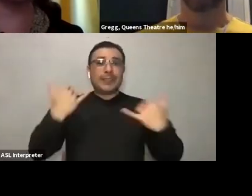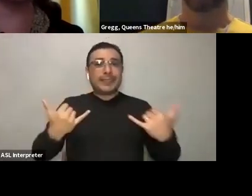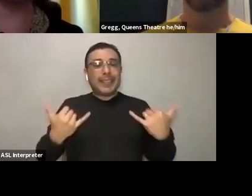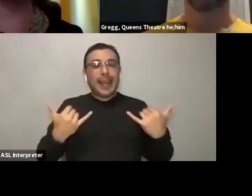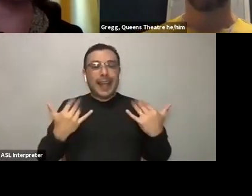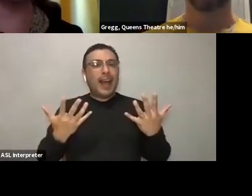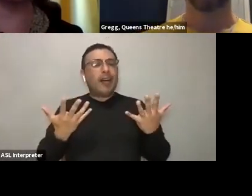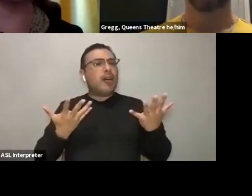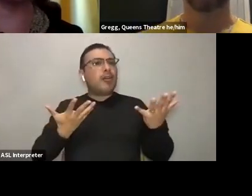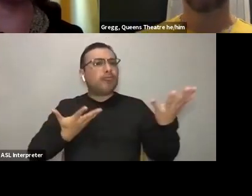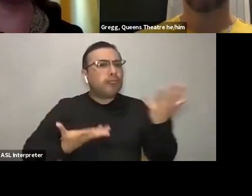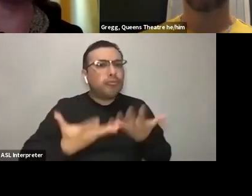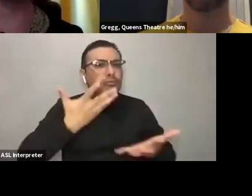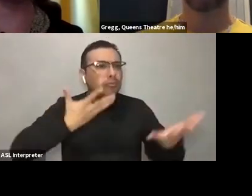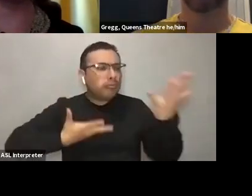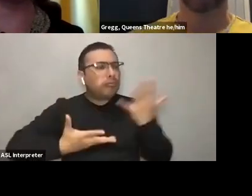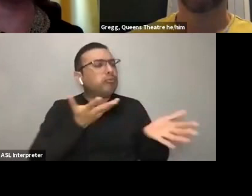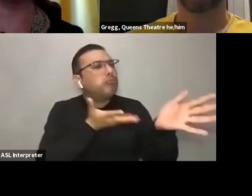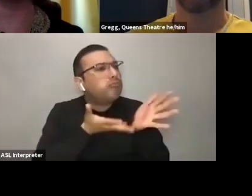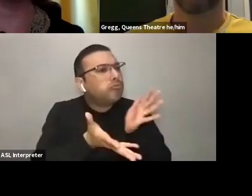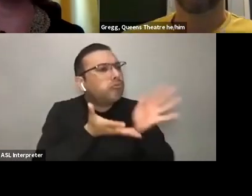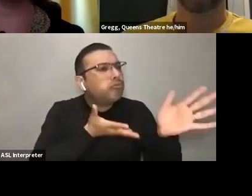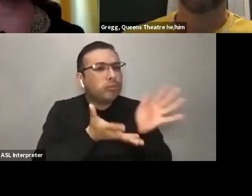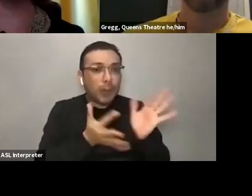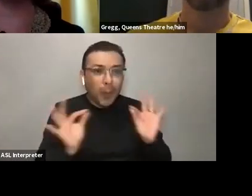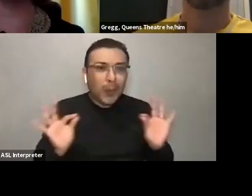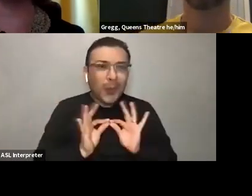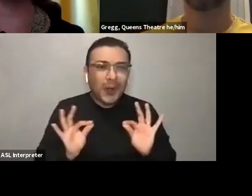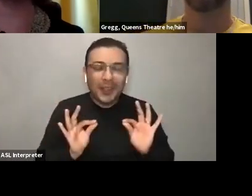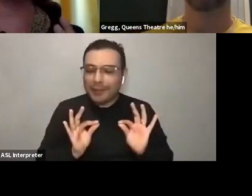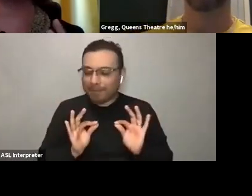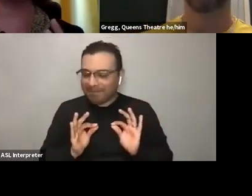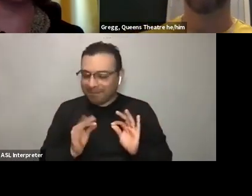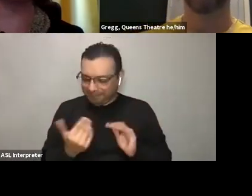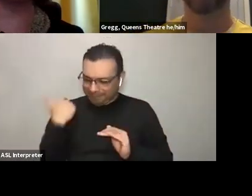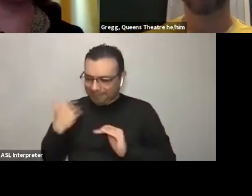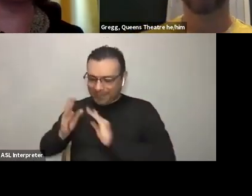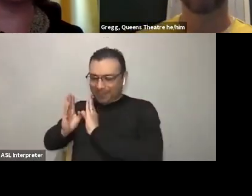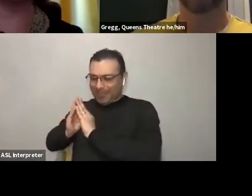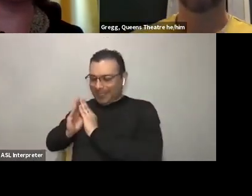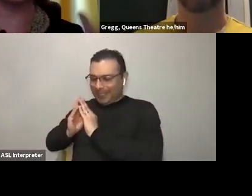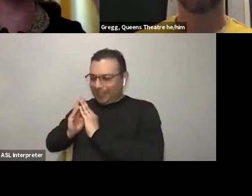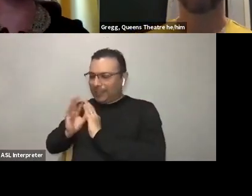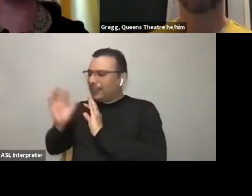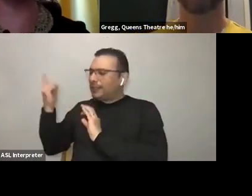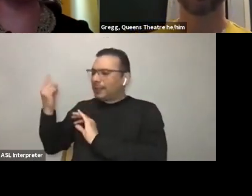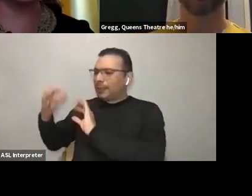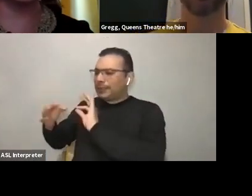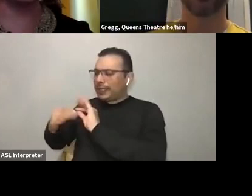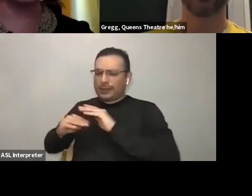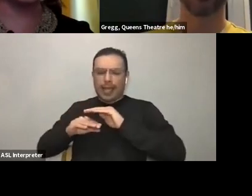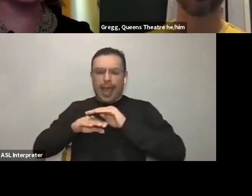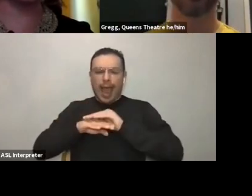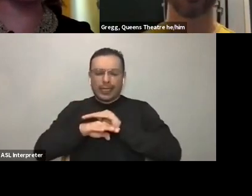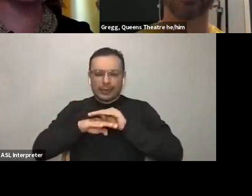something else somebody, uh, said, uh, in one of my discussions, um, uh, was that, you know, access isn't about the content in your